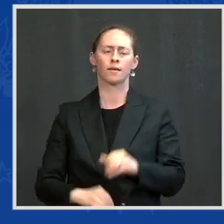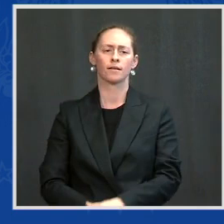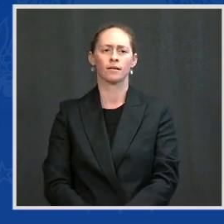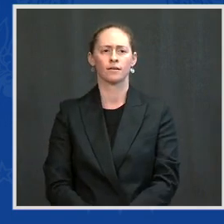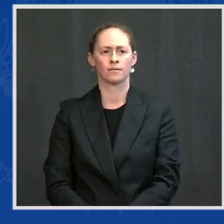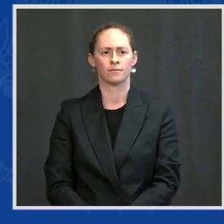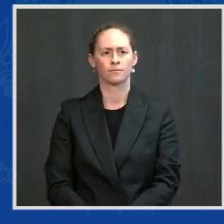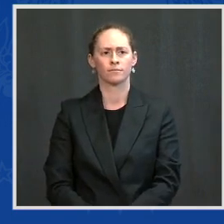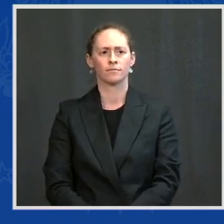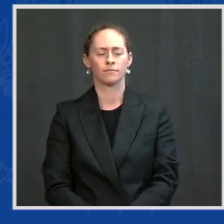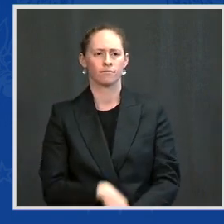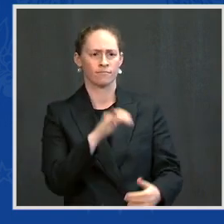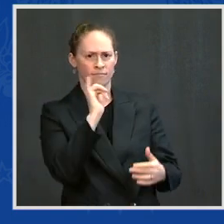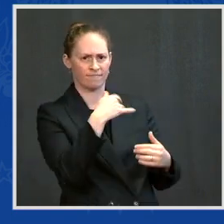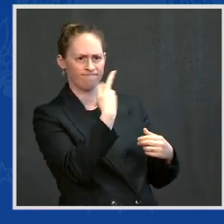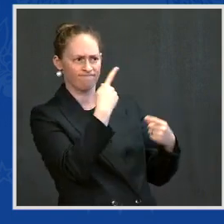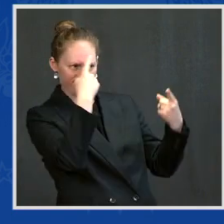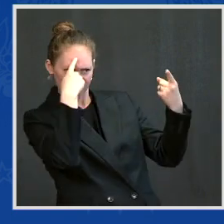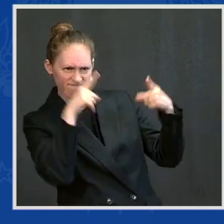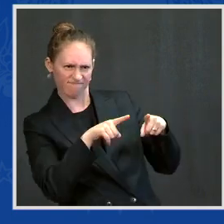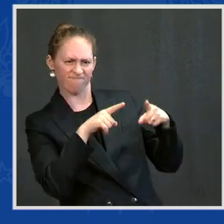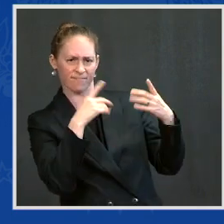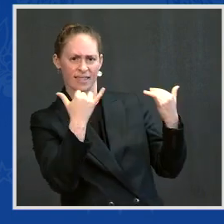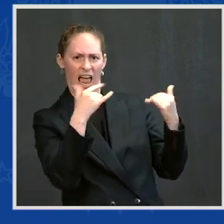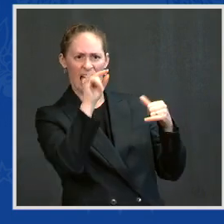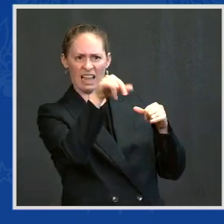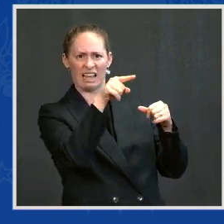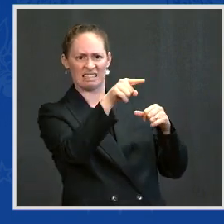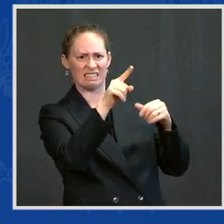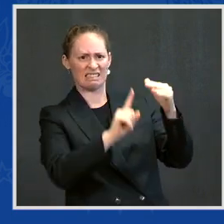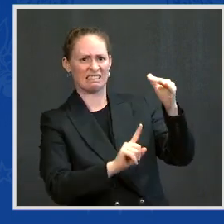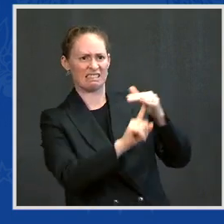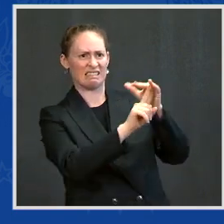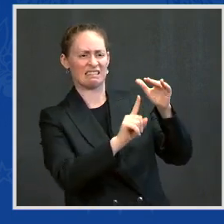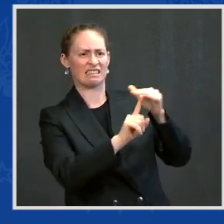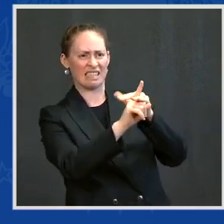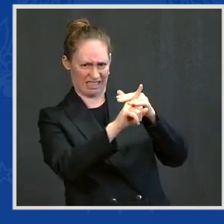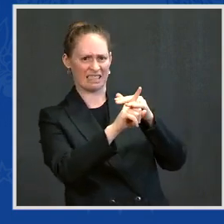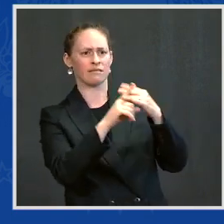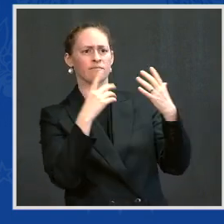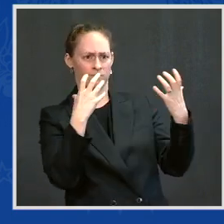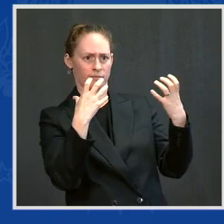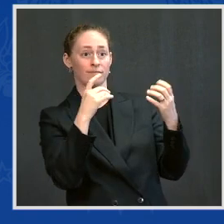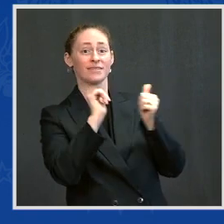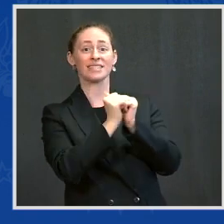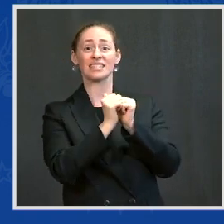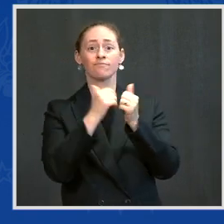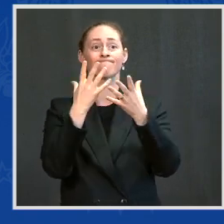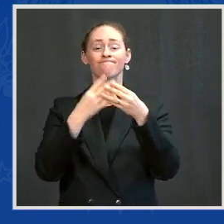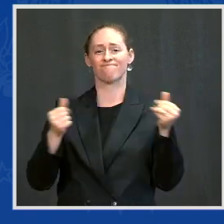the challenges of our time, beginning with our efforts to end the COVID-19